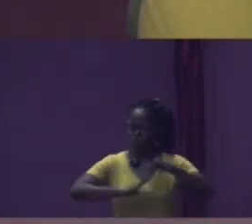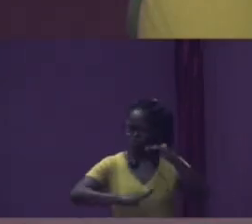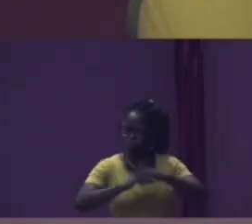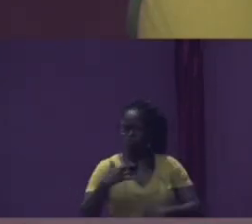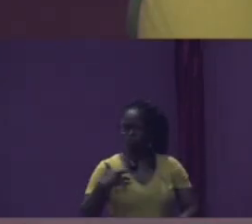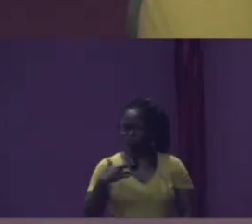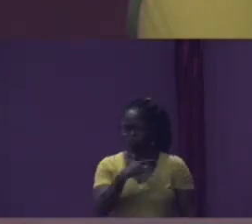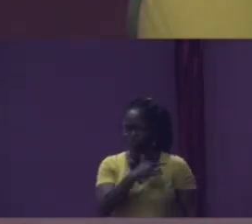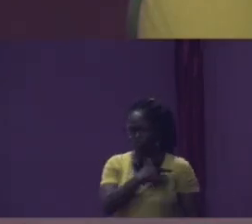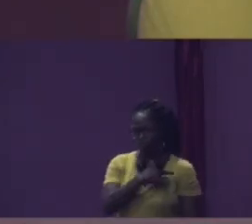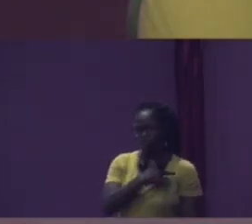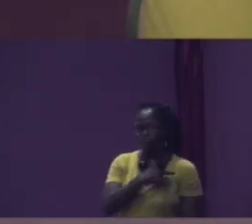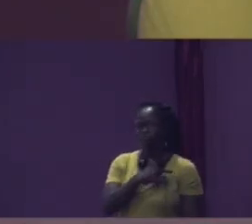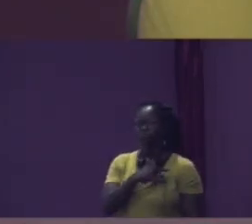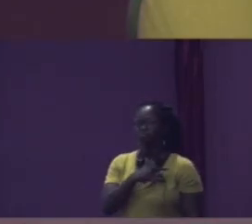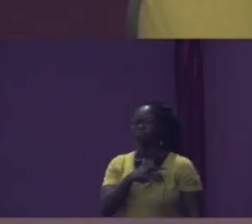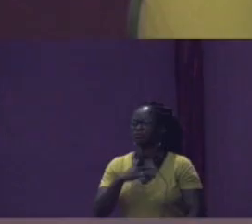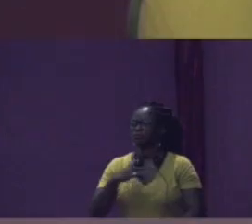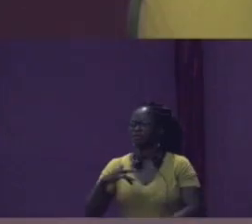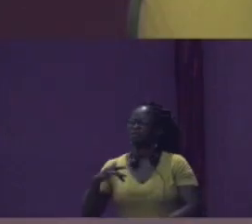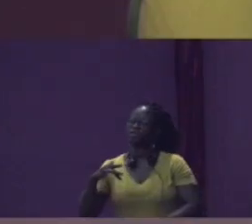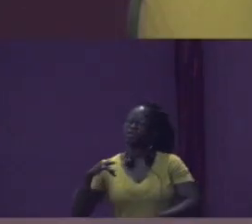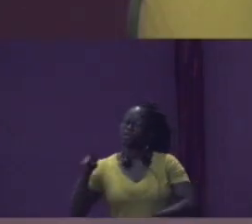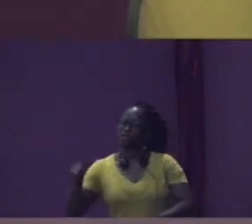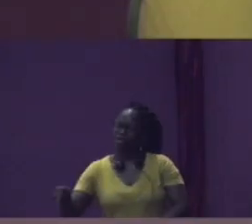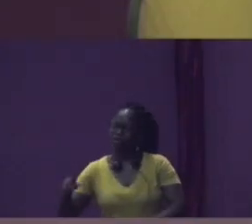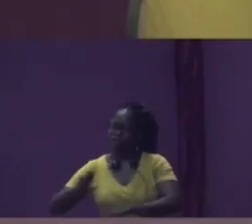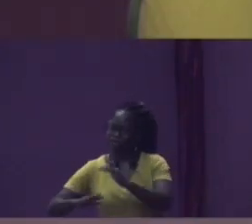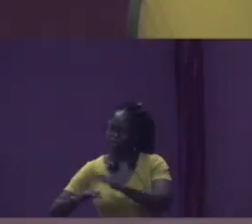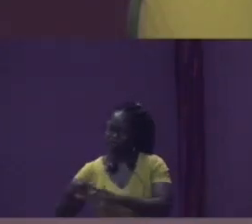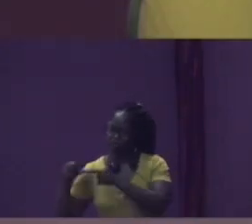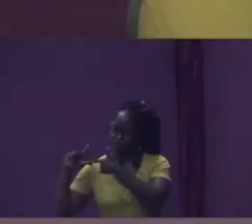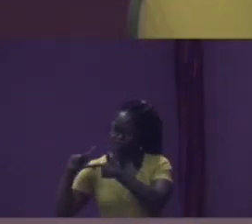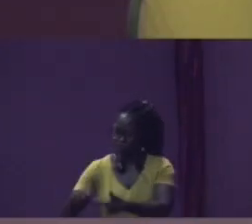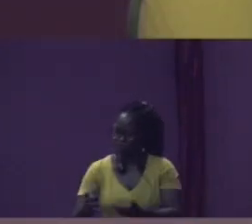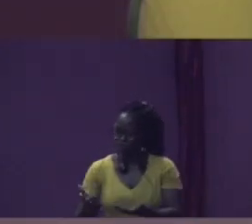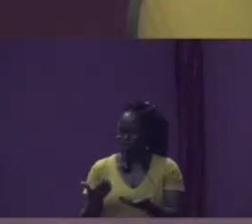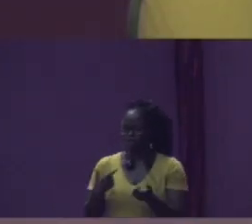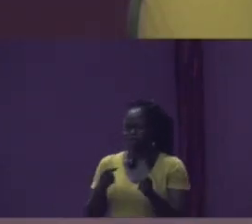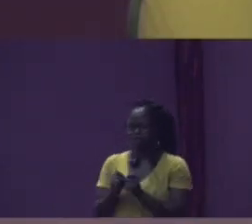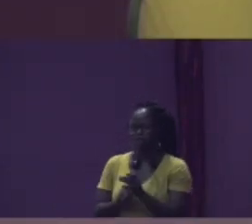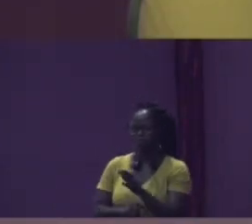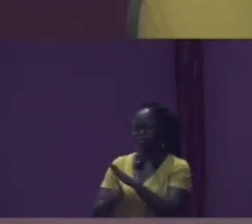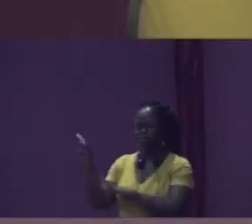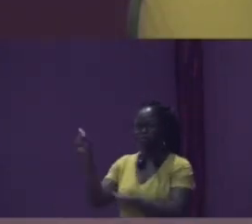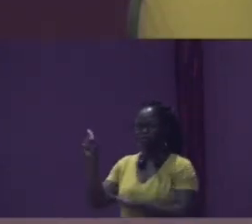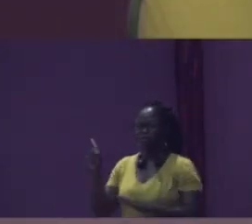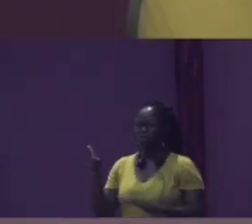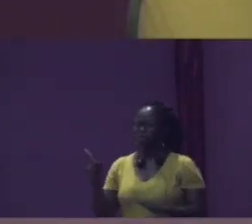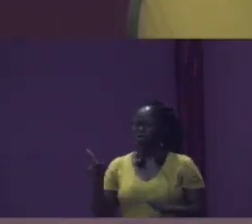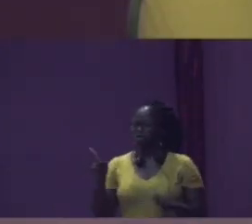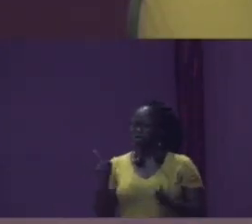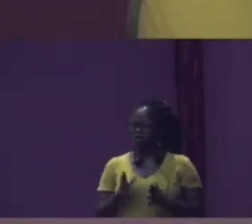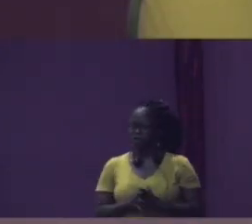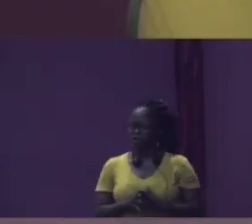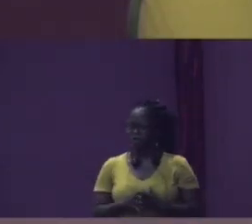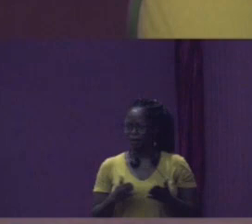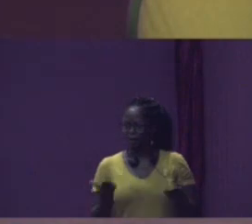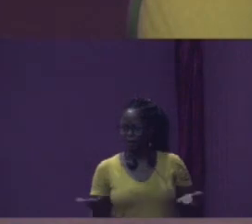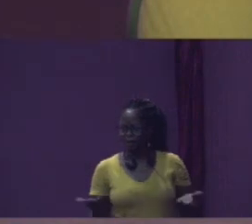de saúde e os saberes tradicionais, assim, tentando talvez fazer uma ponte, the traditional